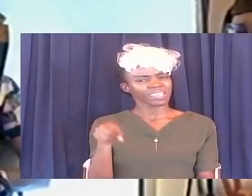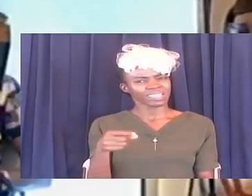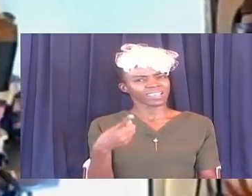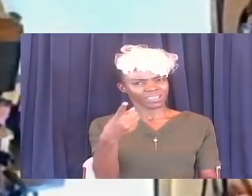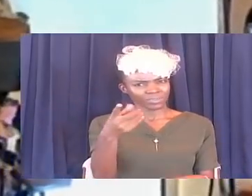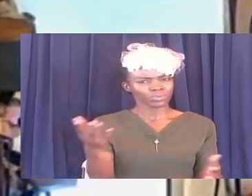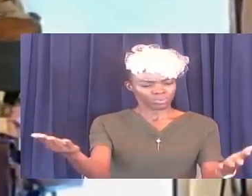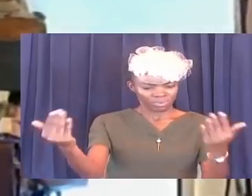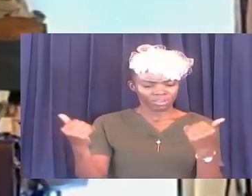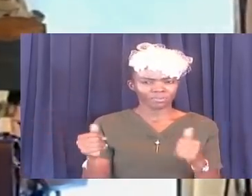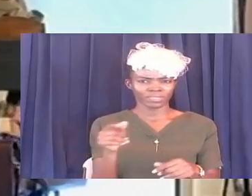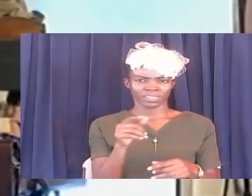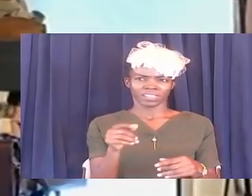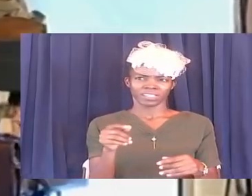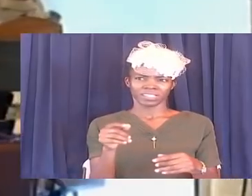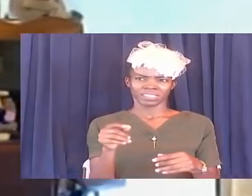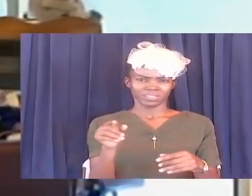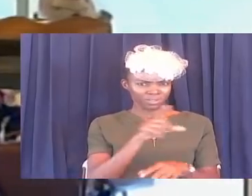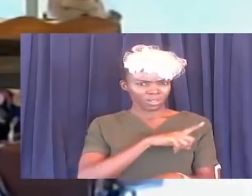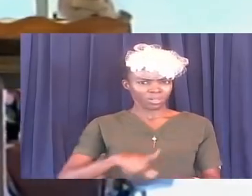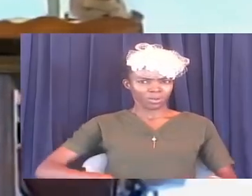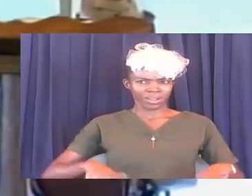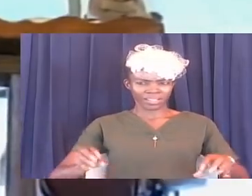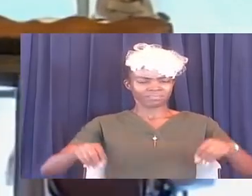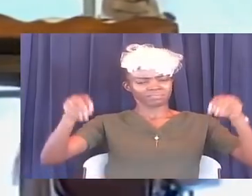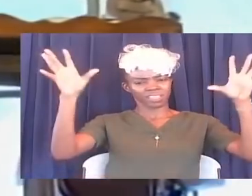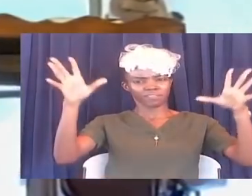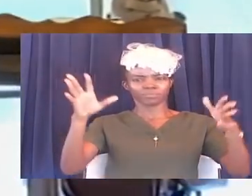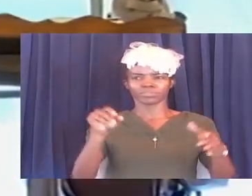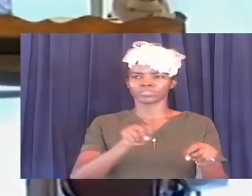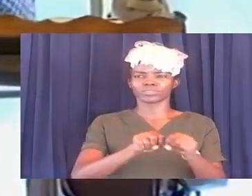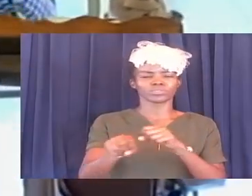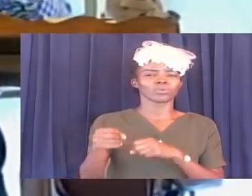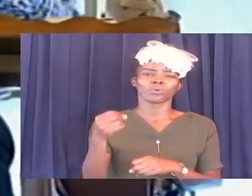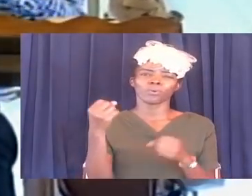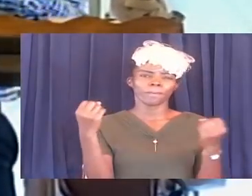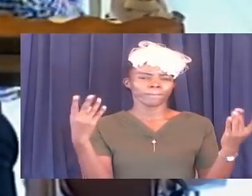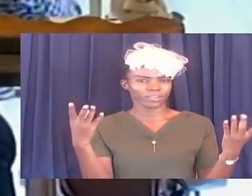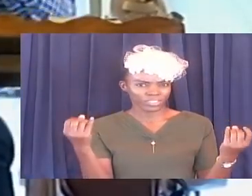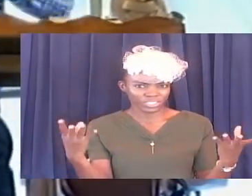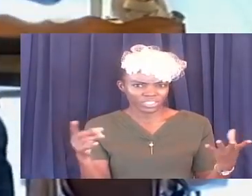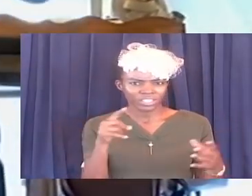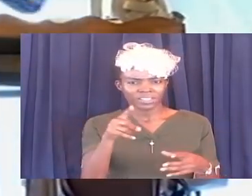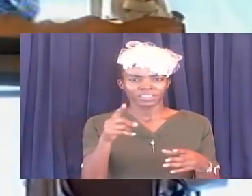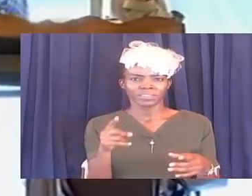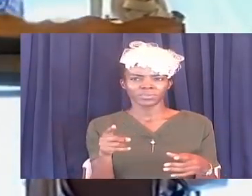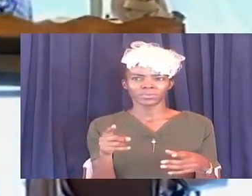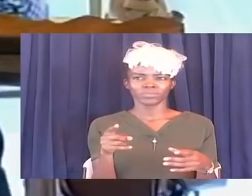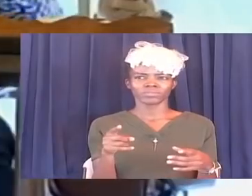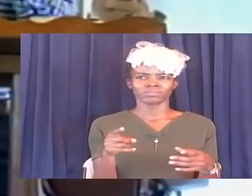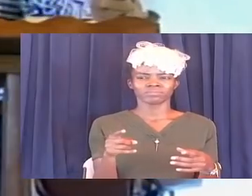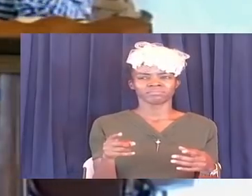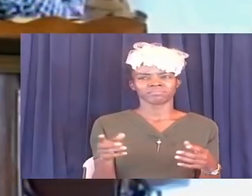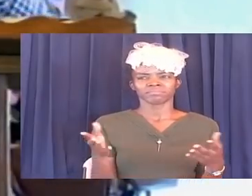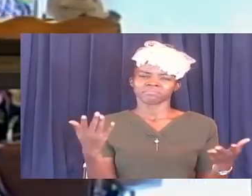you could have the nicest things or whatever name brand, and you say, Lord, we give this up